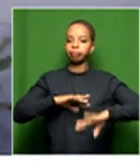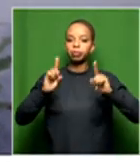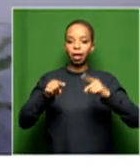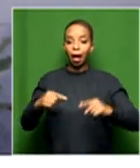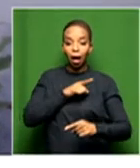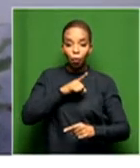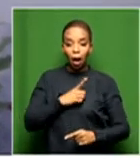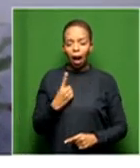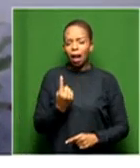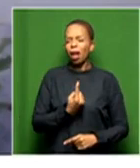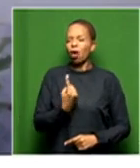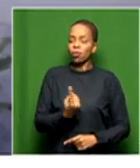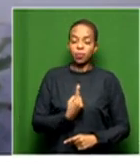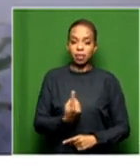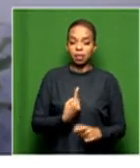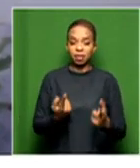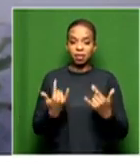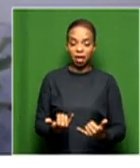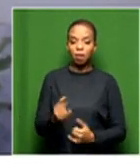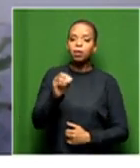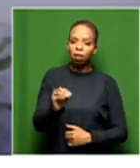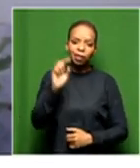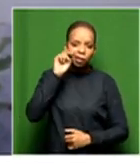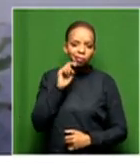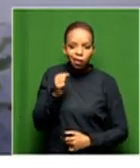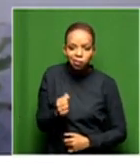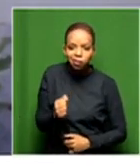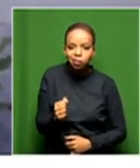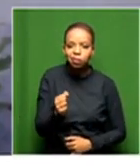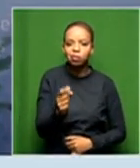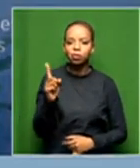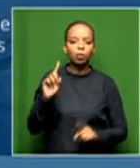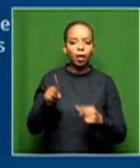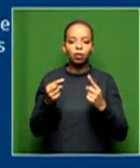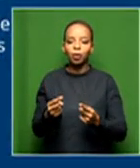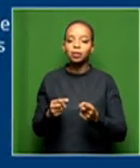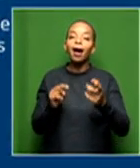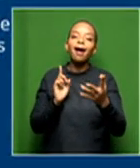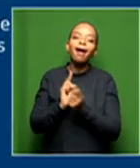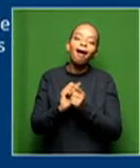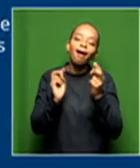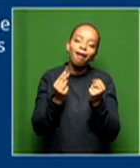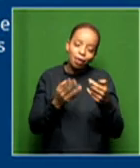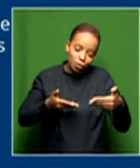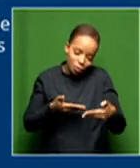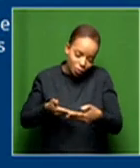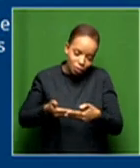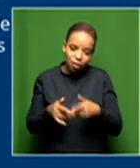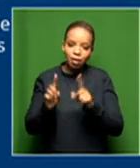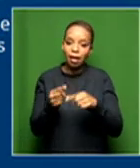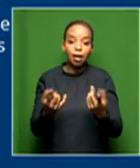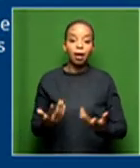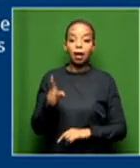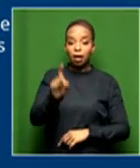can understand. You've got grandparents that are not able to interact with newborn grandkids. I mean, that's just a radical